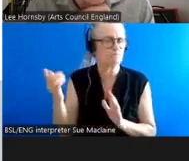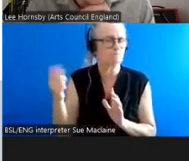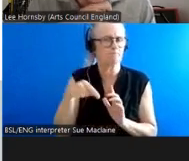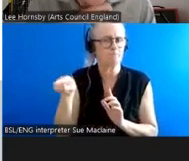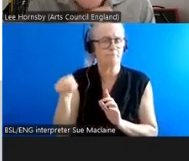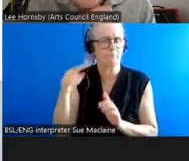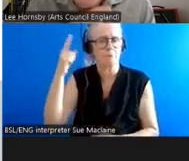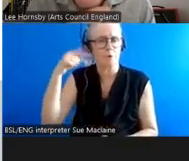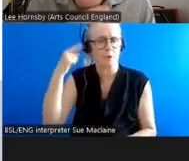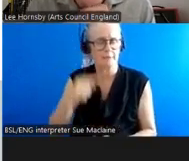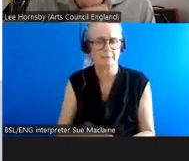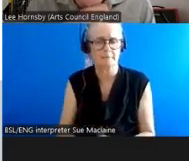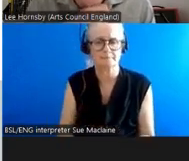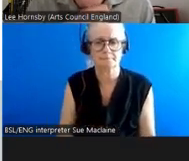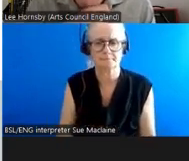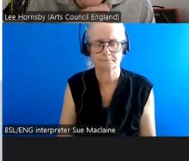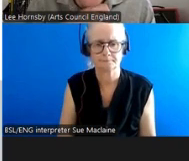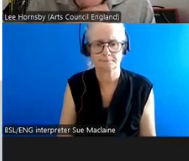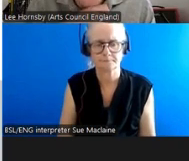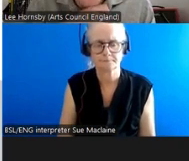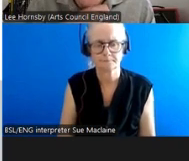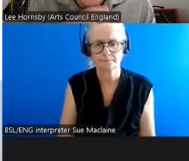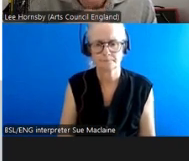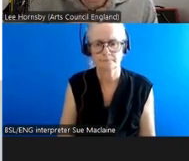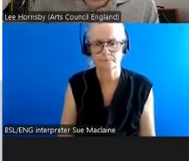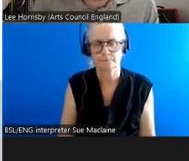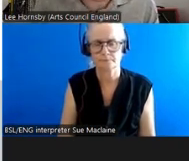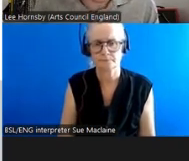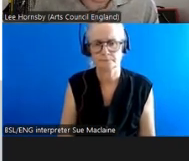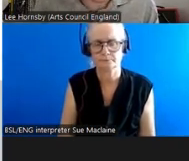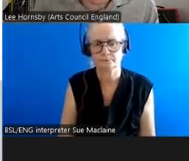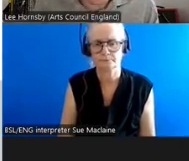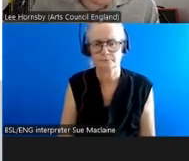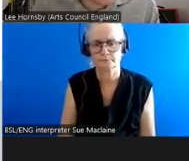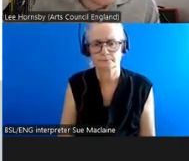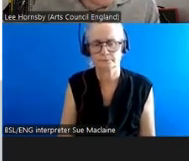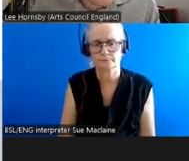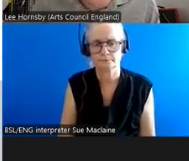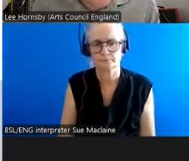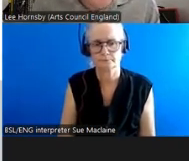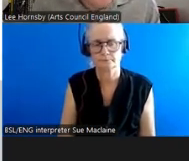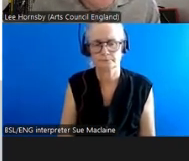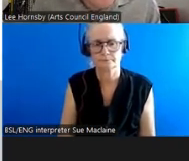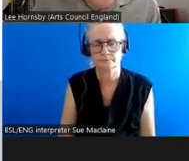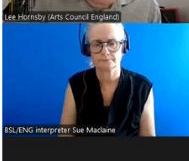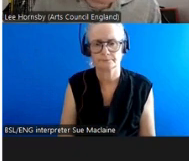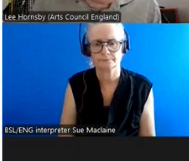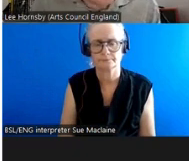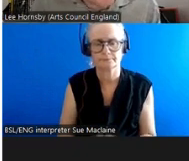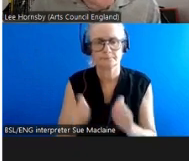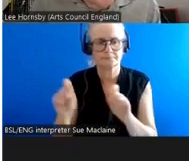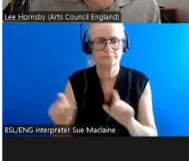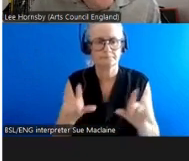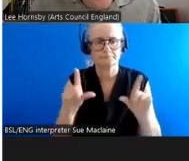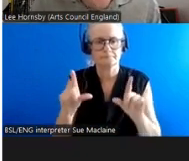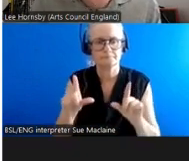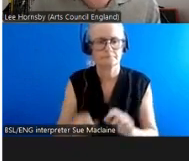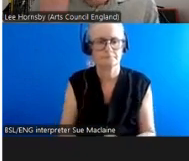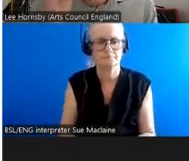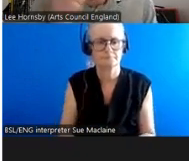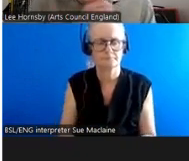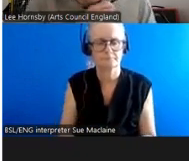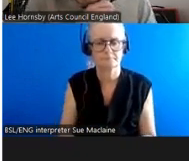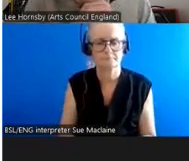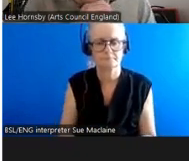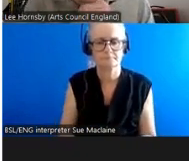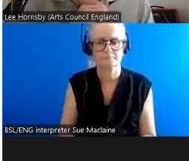hub for arts, culture, and the wider creative industries as well. Next slide, please, Paul. Yeah,